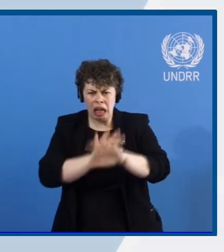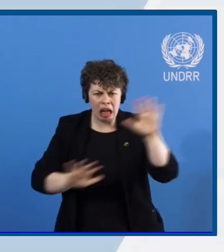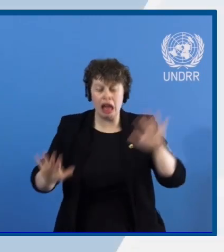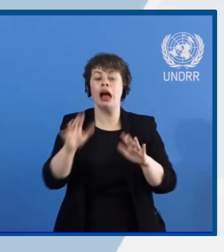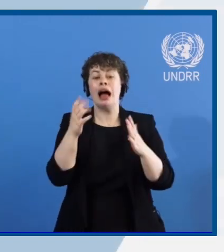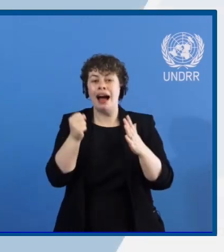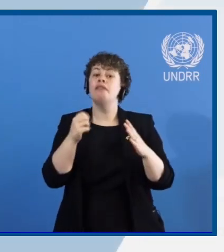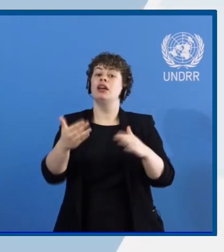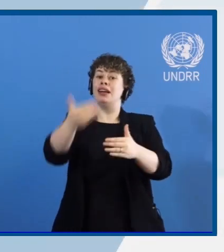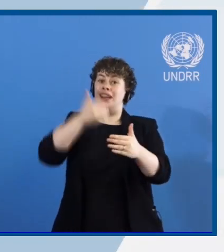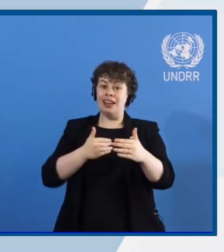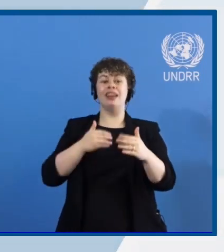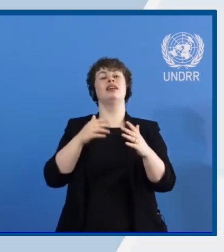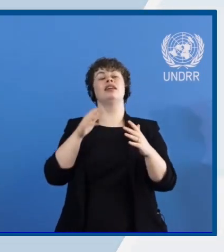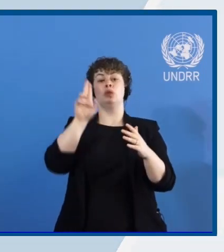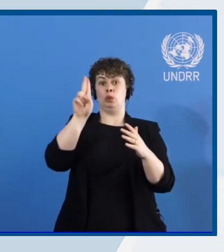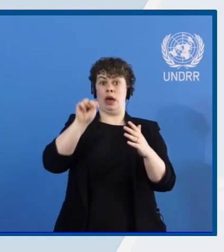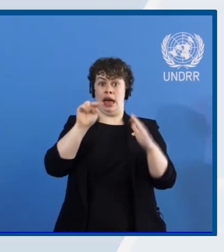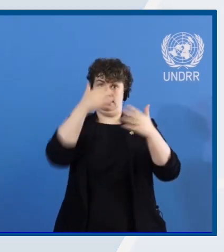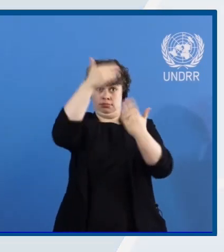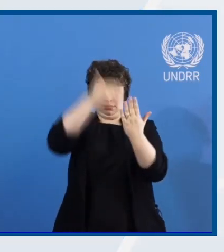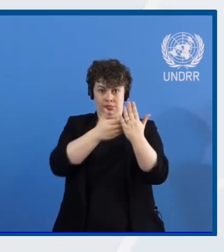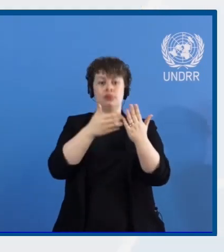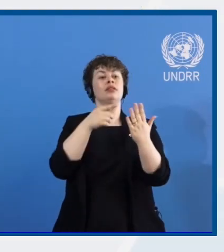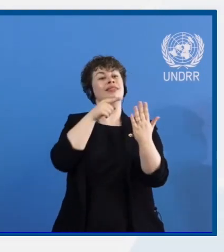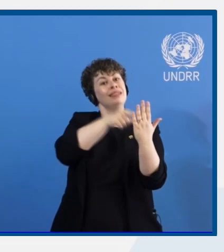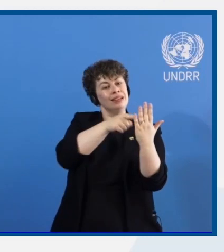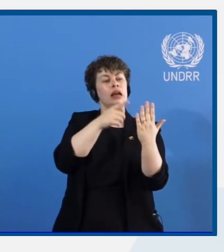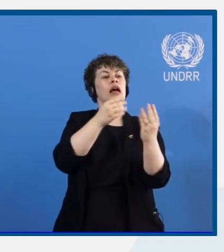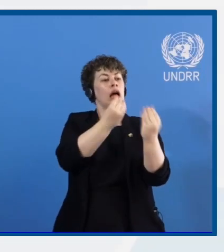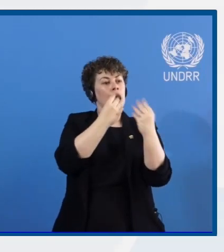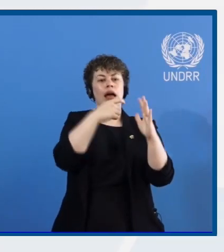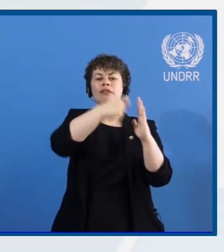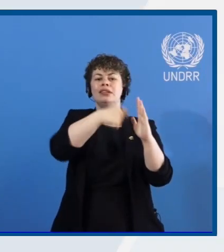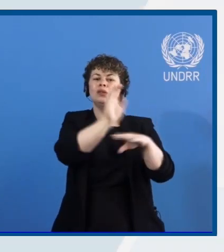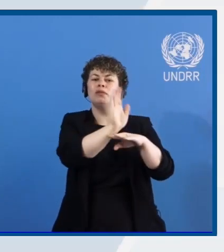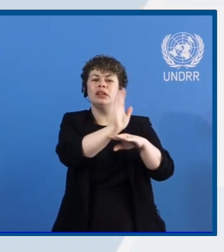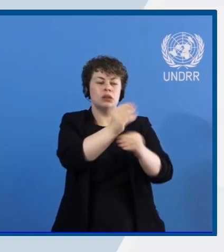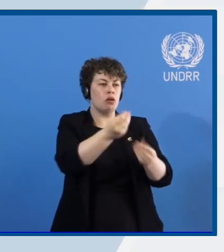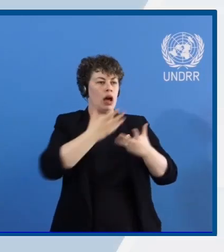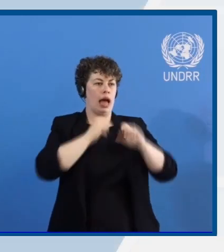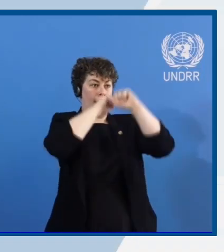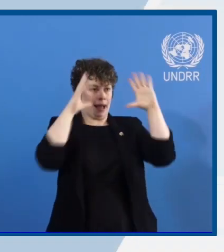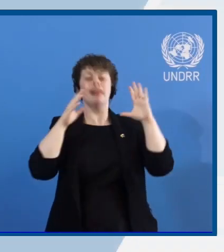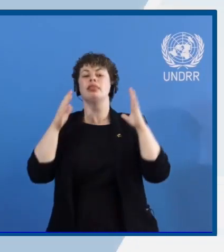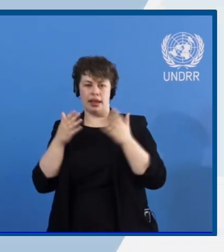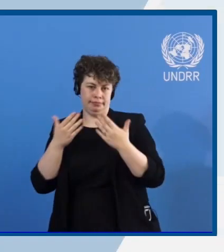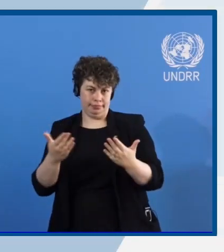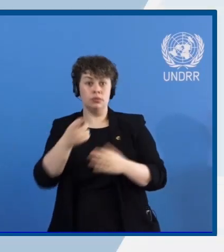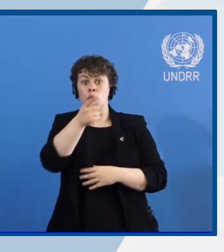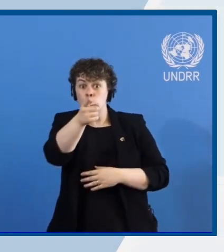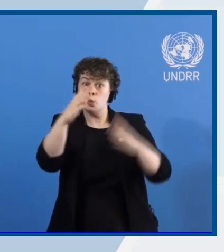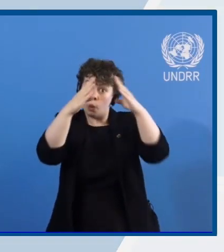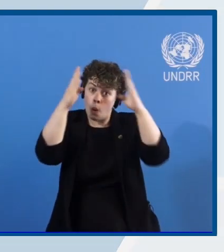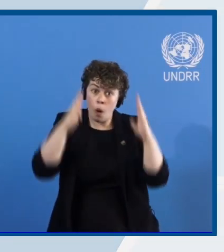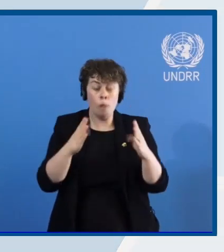have IT trouble. For comments and questions to our panel members, please use the Slido application, and